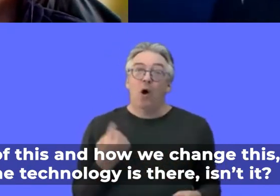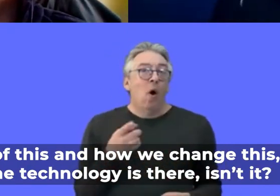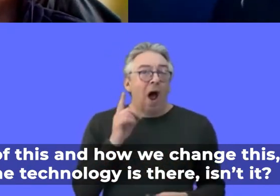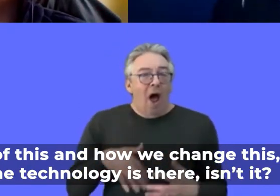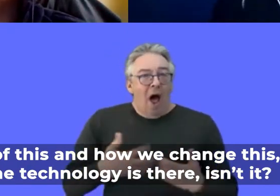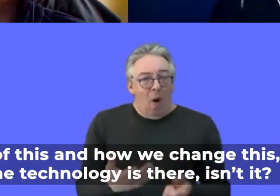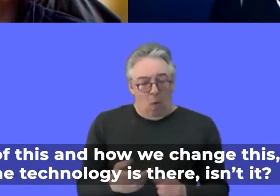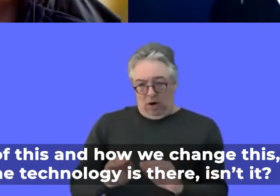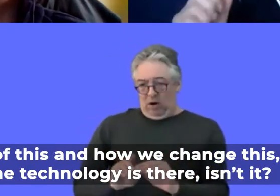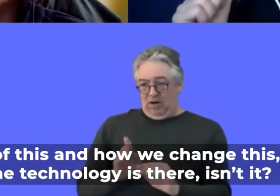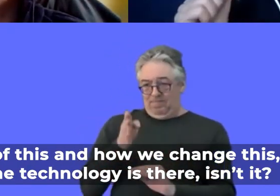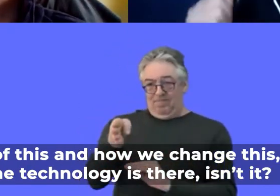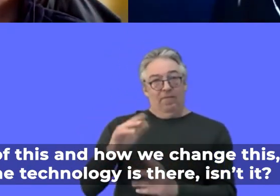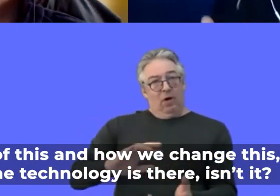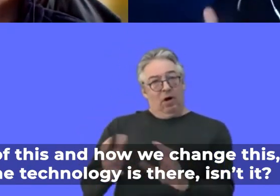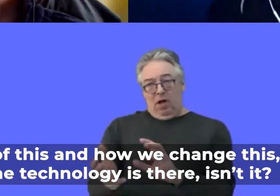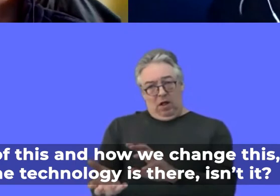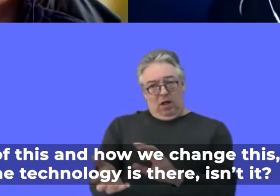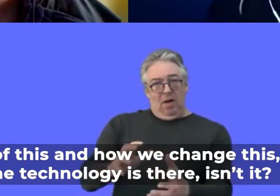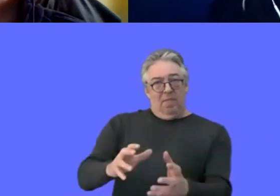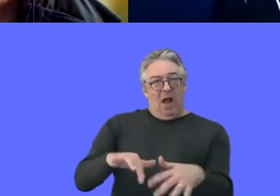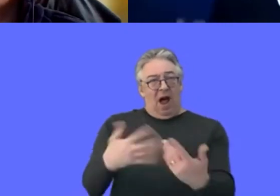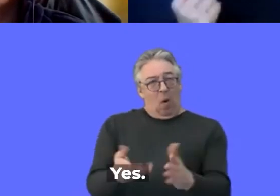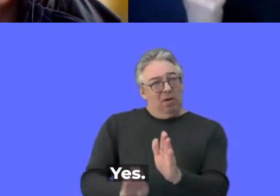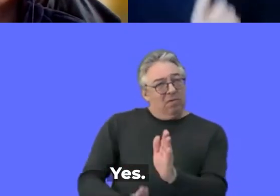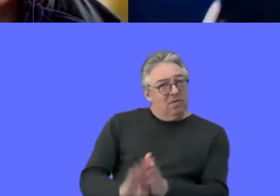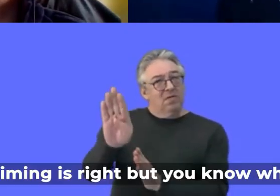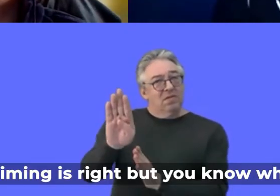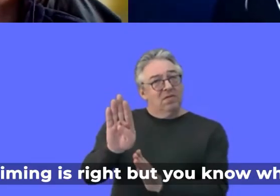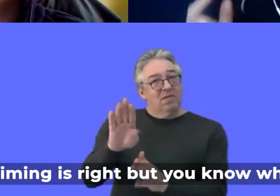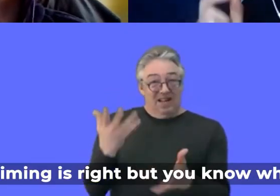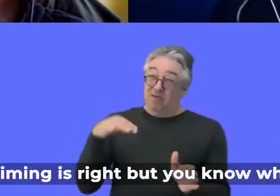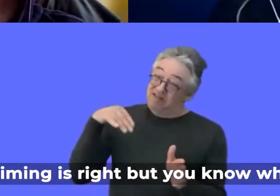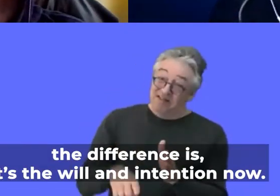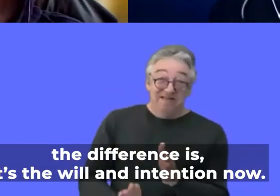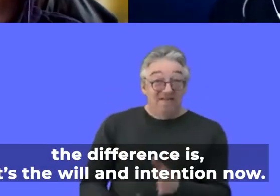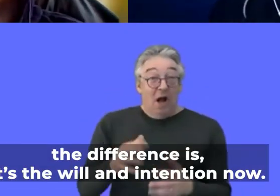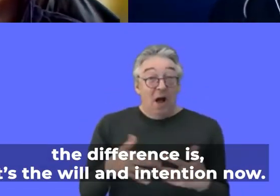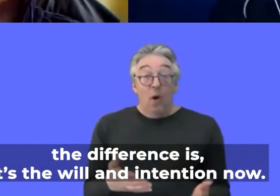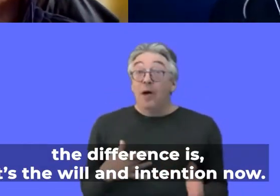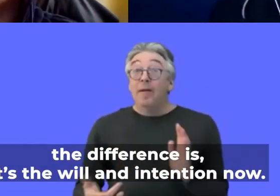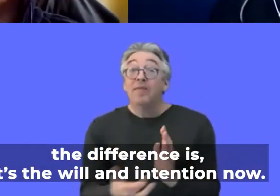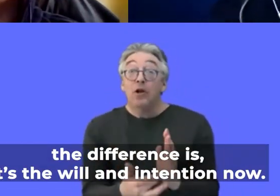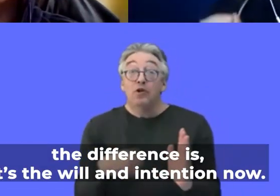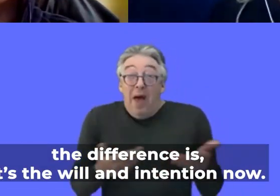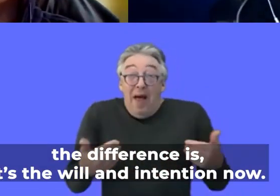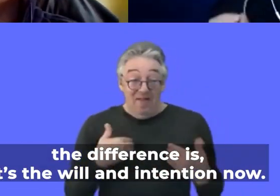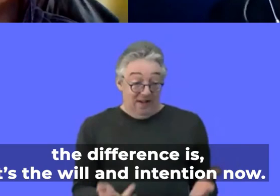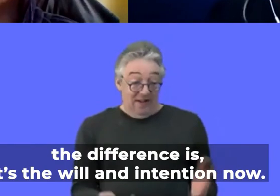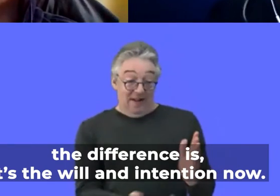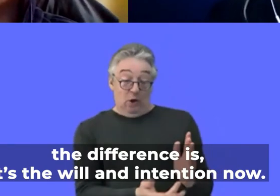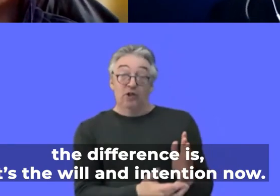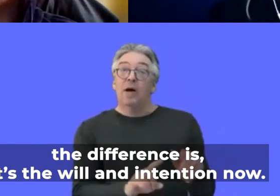we change this is the technology is there, isn't it? The timing is right, but you know what the difference is? It's the will